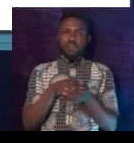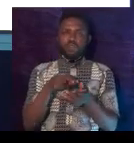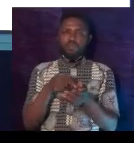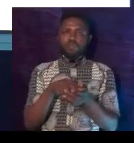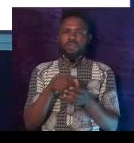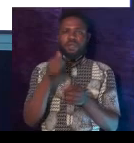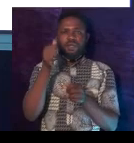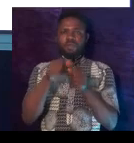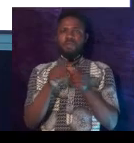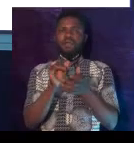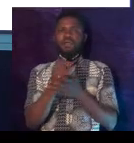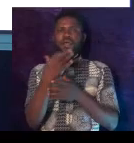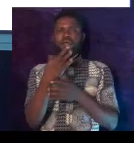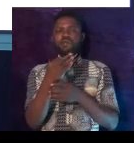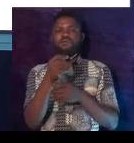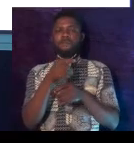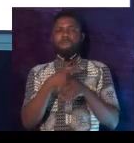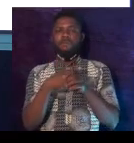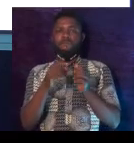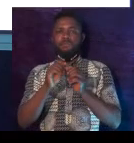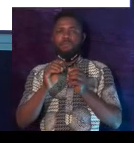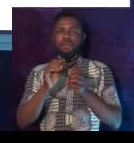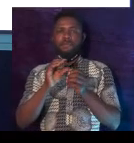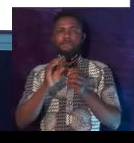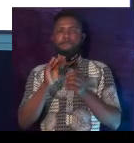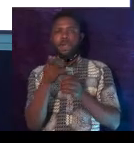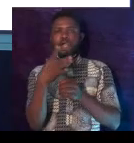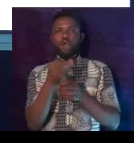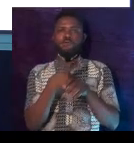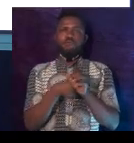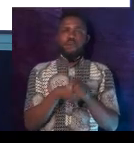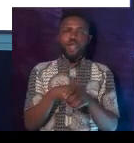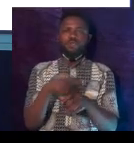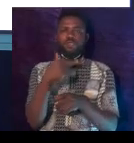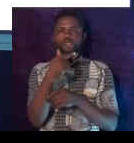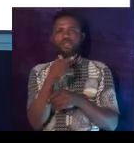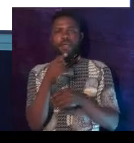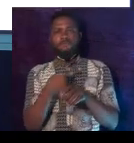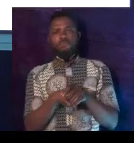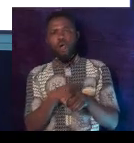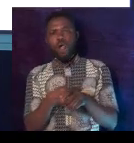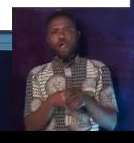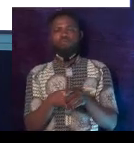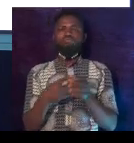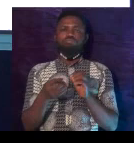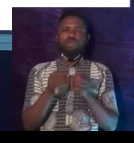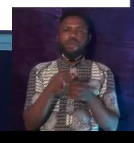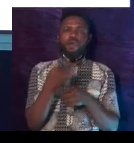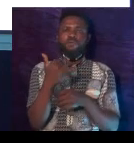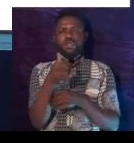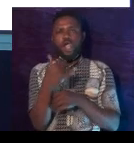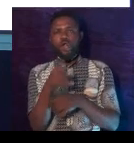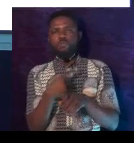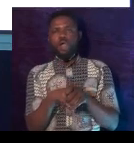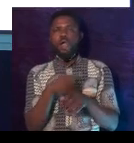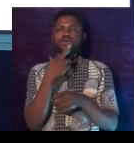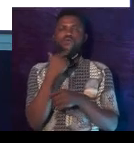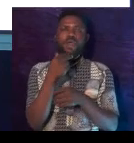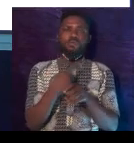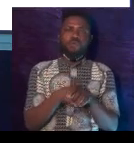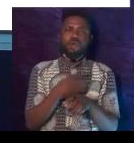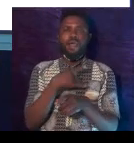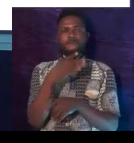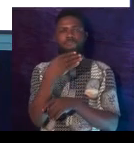You know, remember that bag of balls that we saw? Now we had green balls, about quite a number of them: yellow balls,